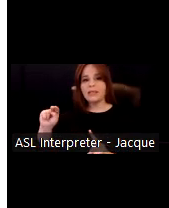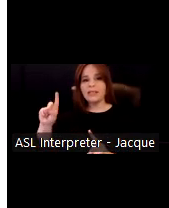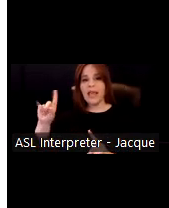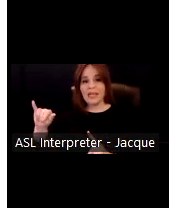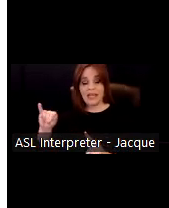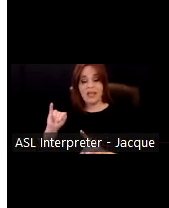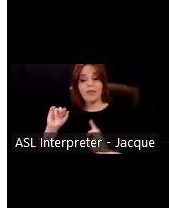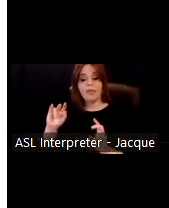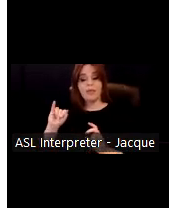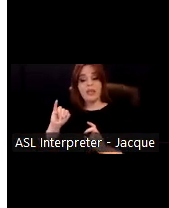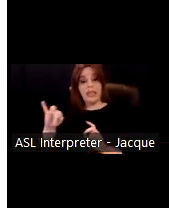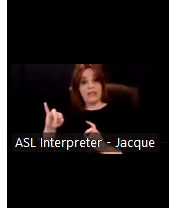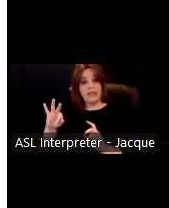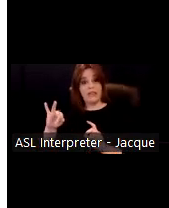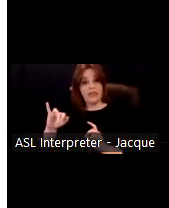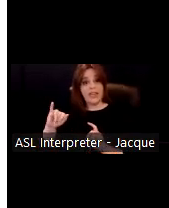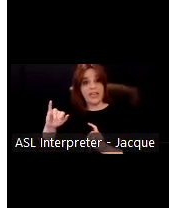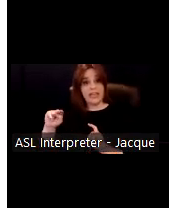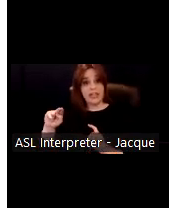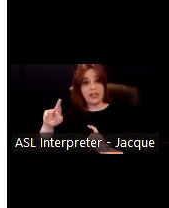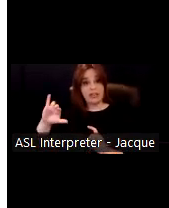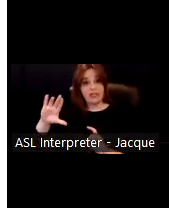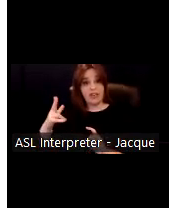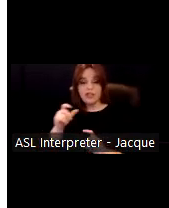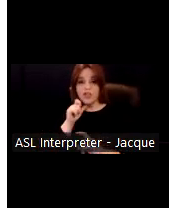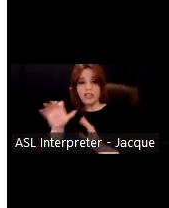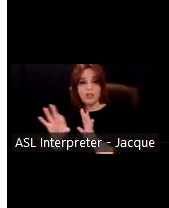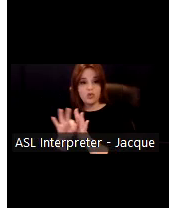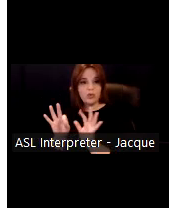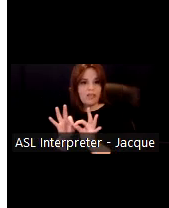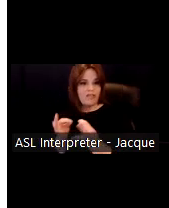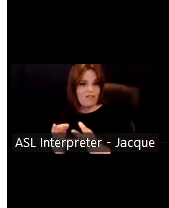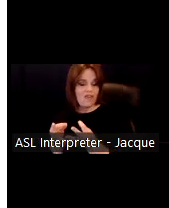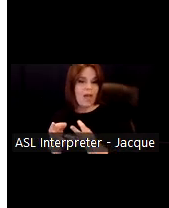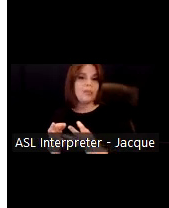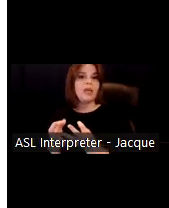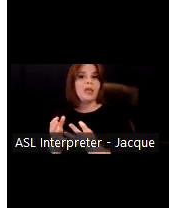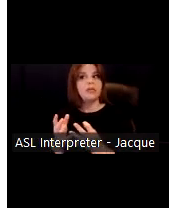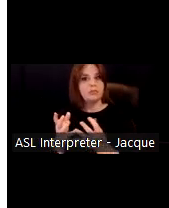the family, do they choose an agency? And Jennifer, you may have answered that. I was looking at the chat.